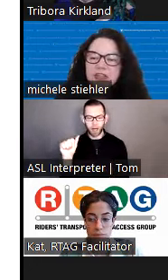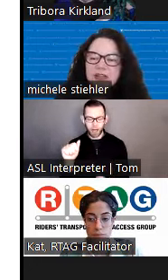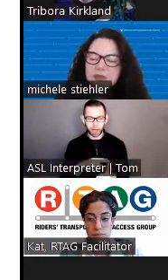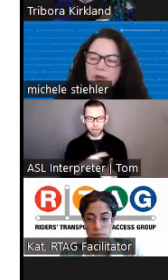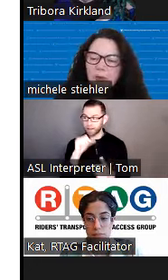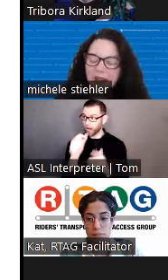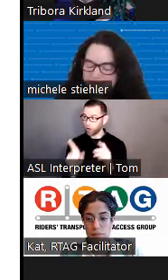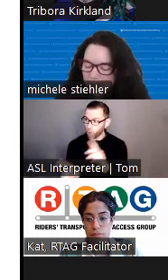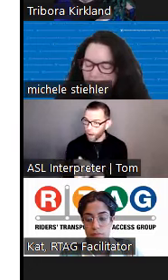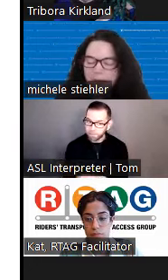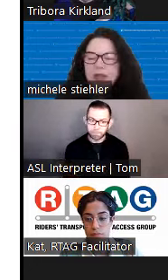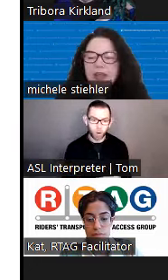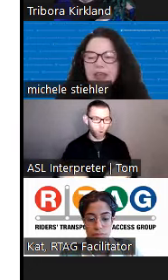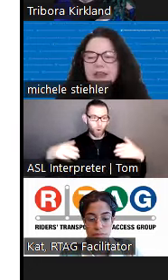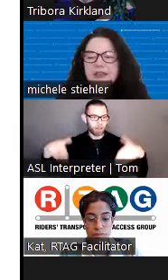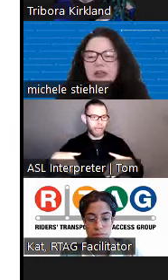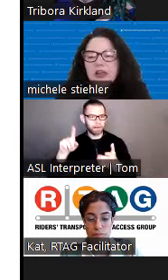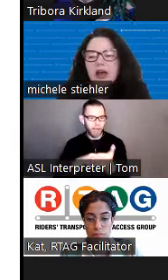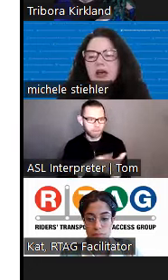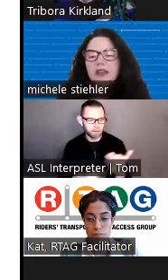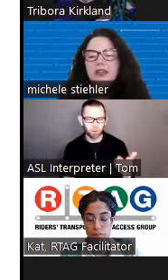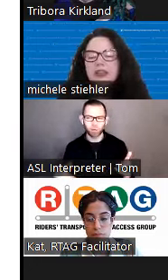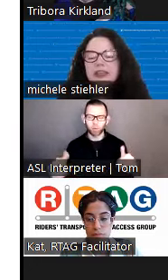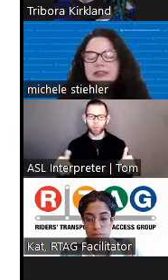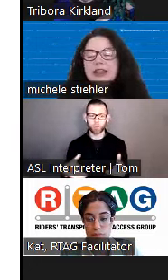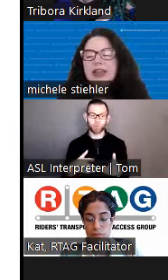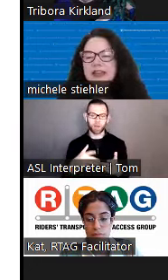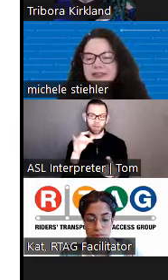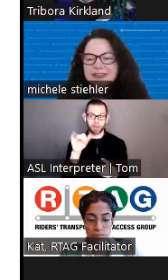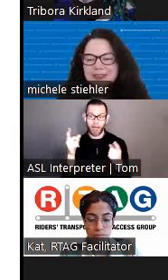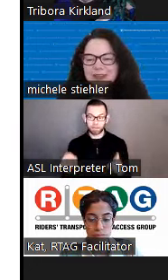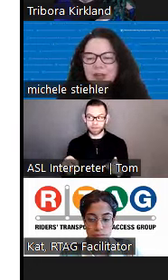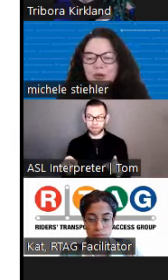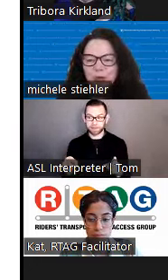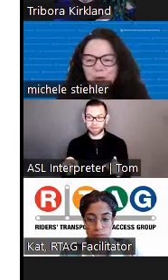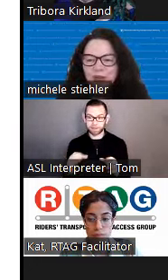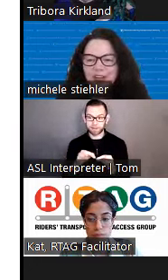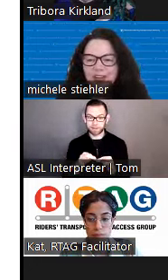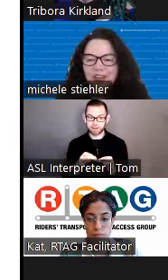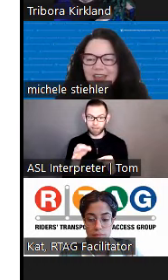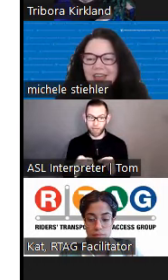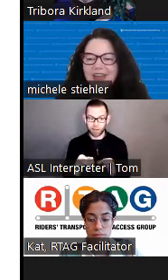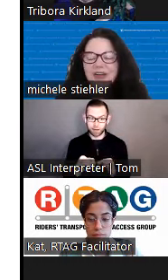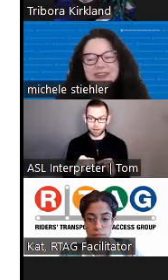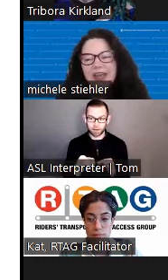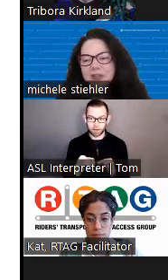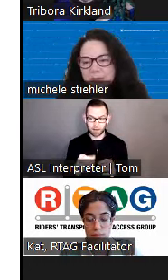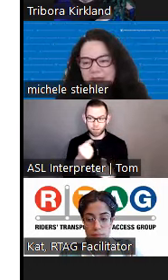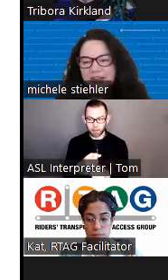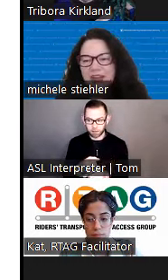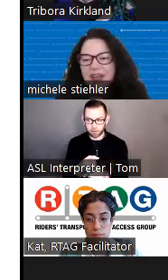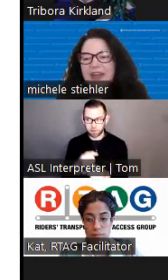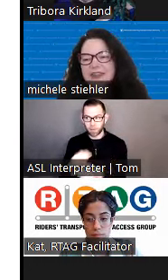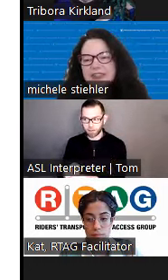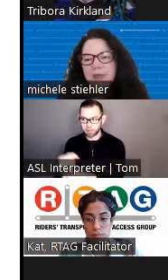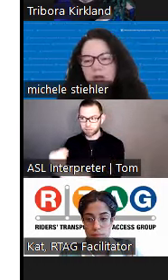cancellations, what ends up happening is the delays accrue and are